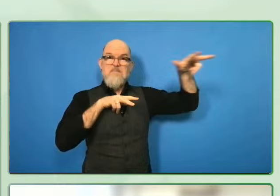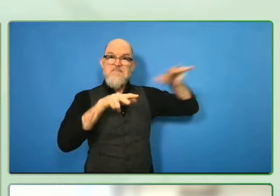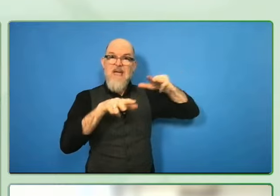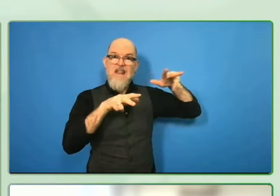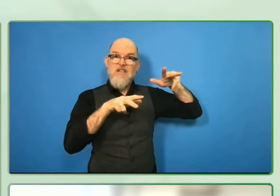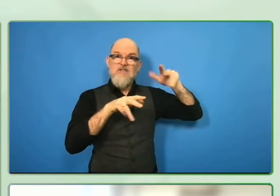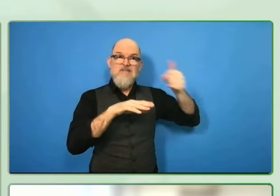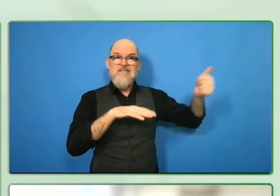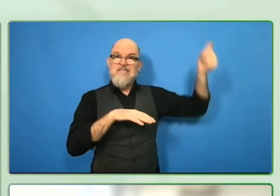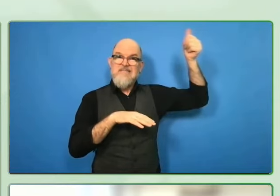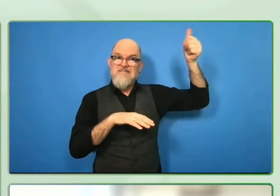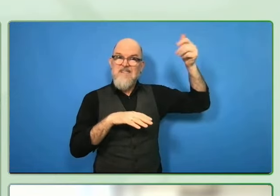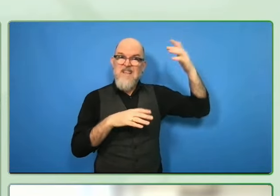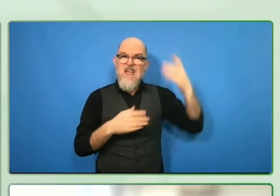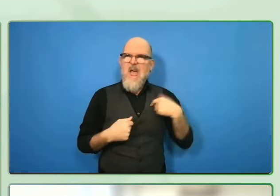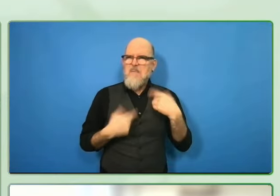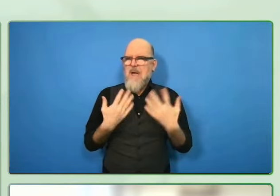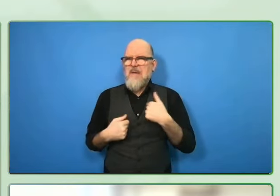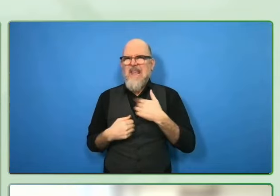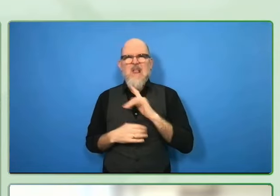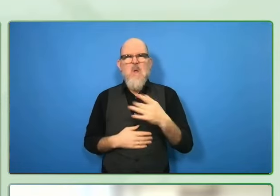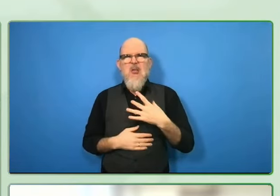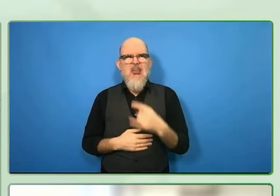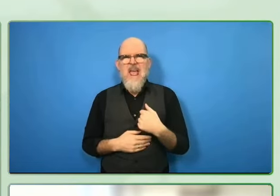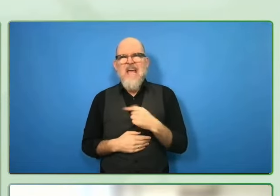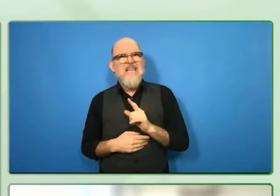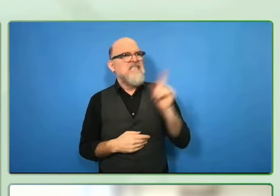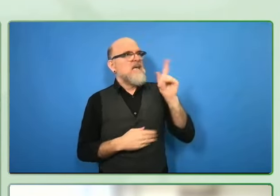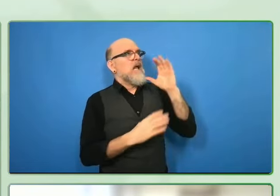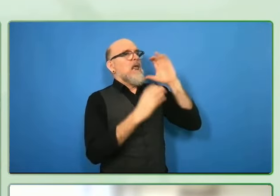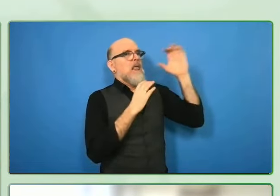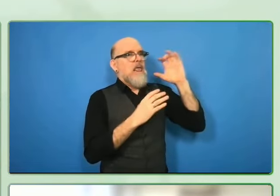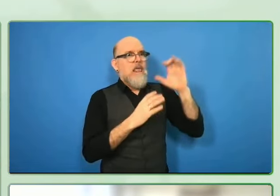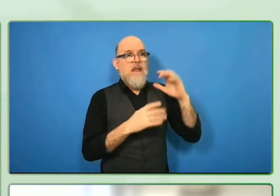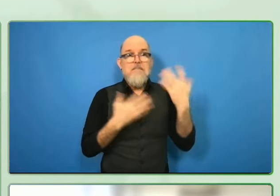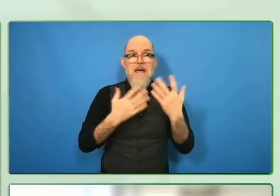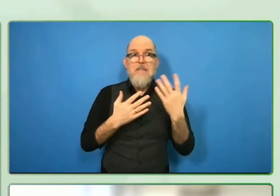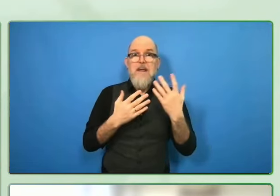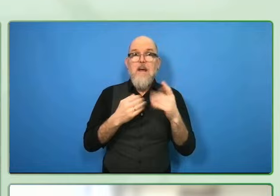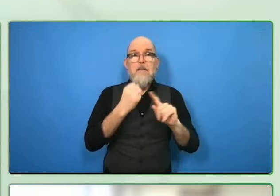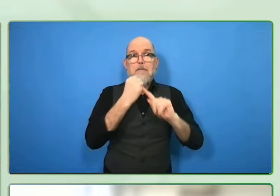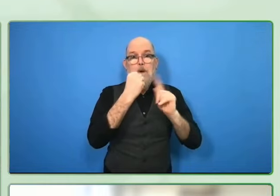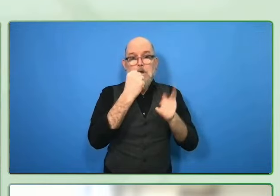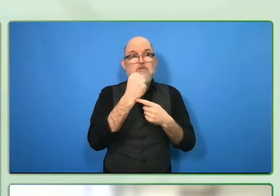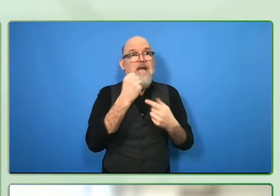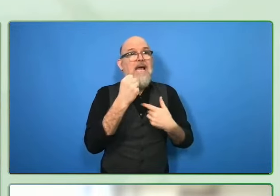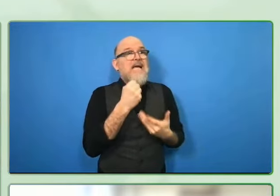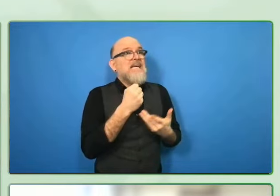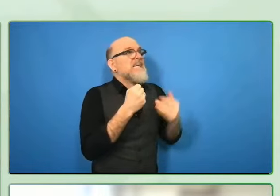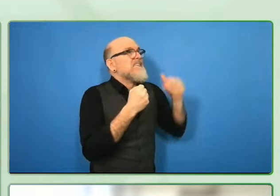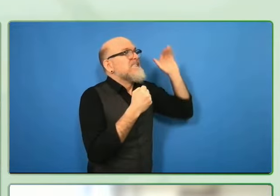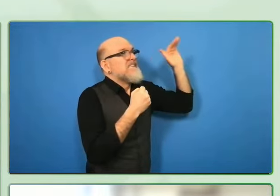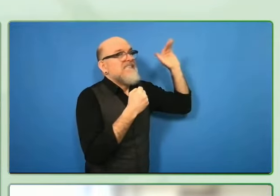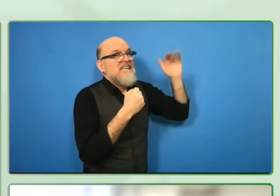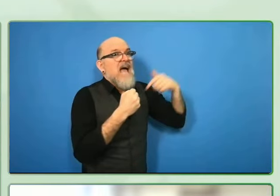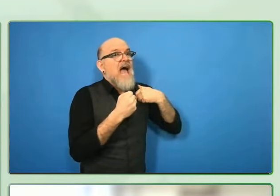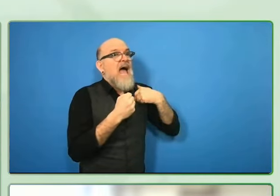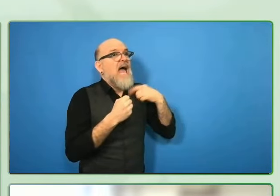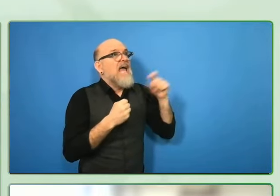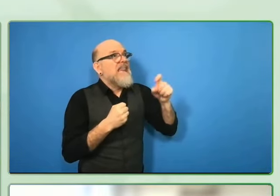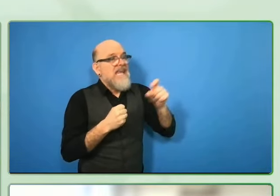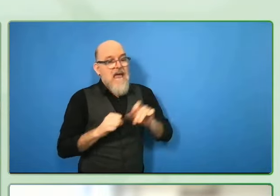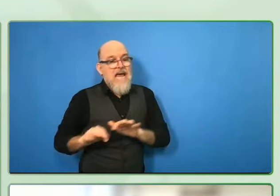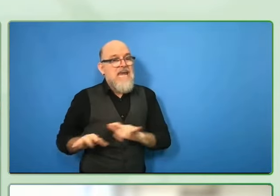manager. I don't want to have a conversation about a budget to ask for a mouse or to ask for a keyboard. I just need a mouse or a